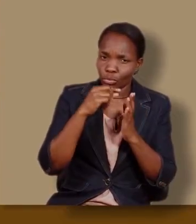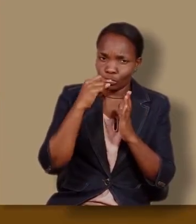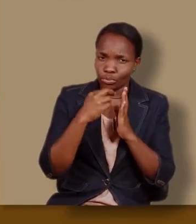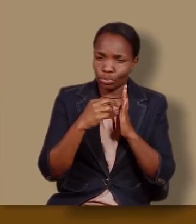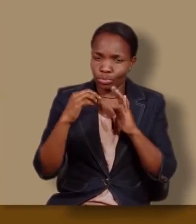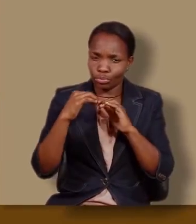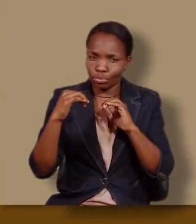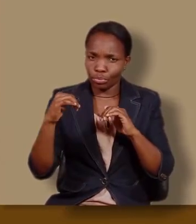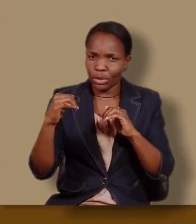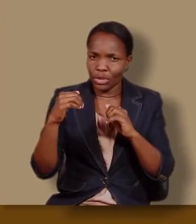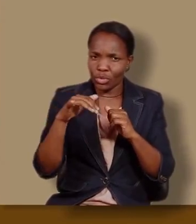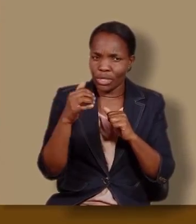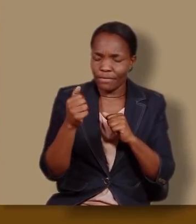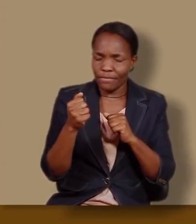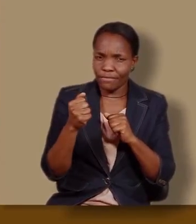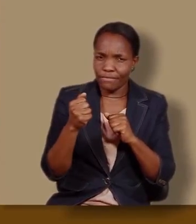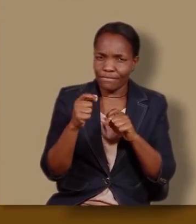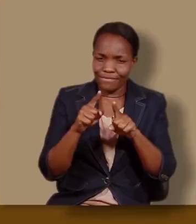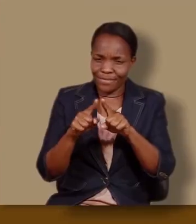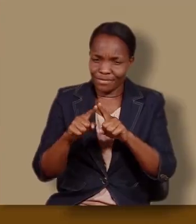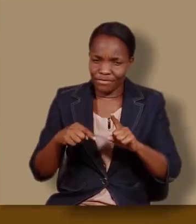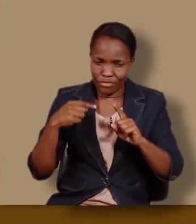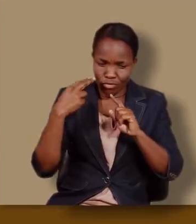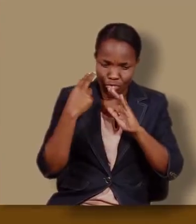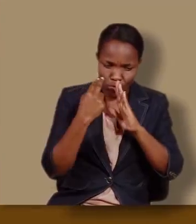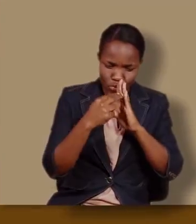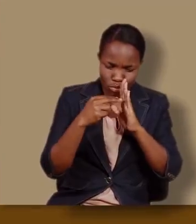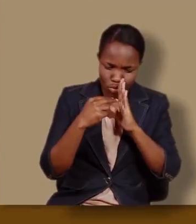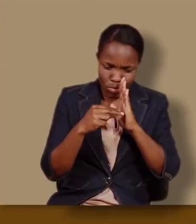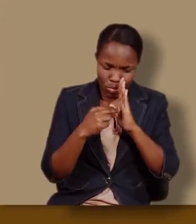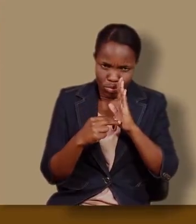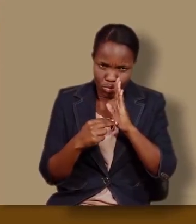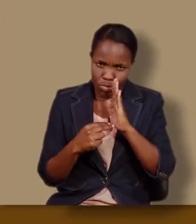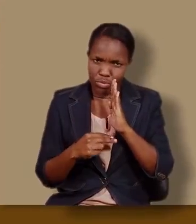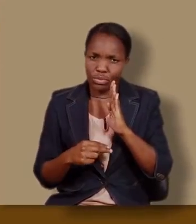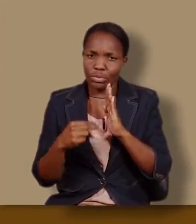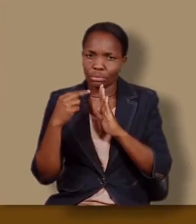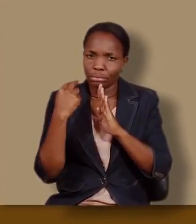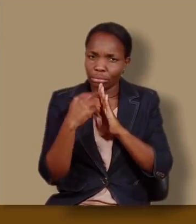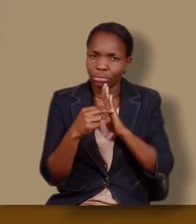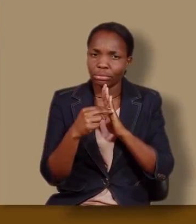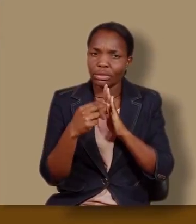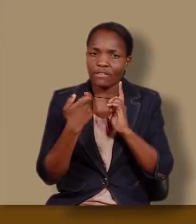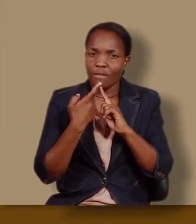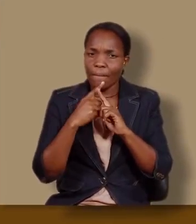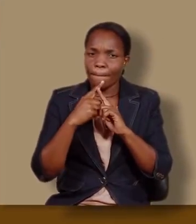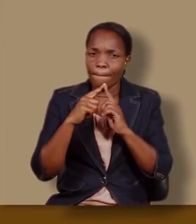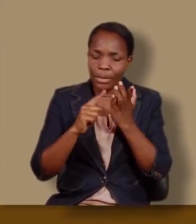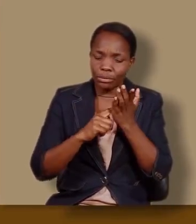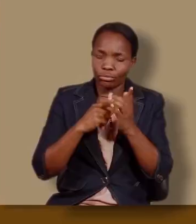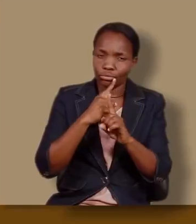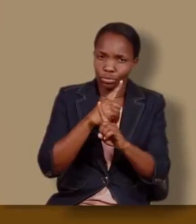consisted of different laws which were written to help the white government enforce the